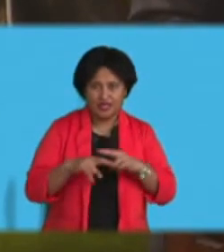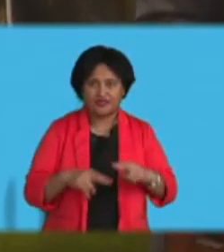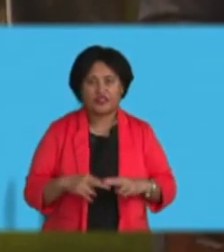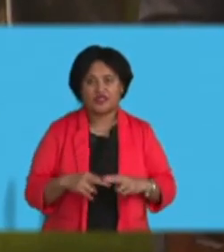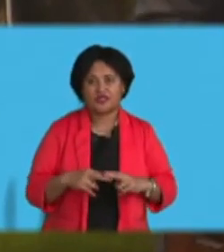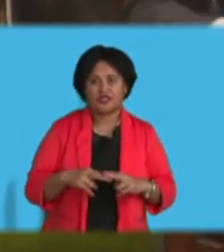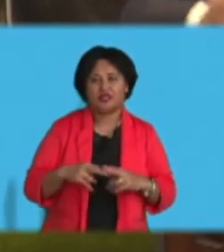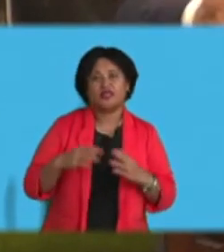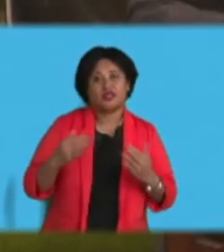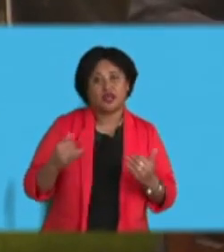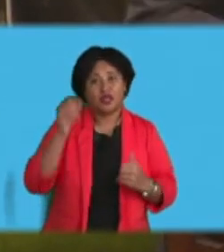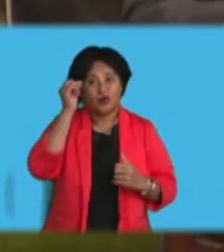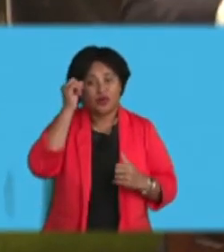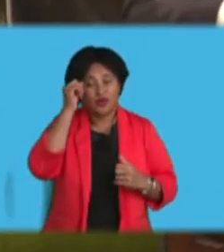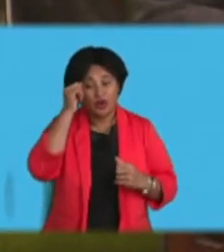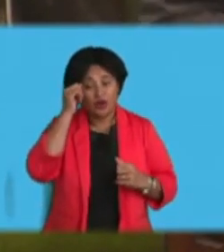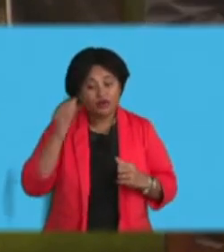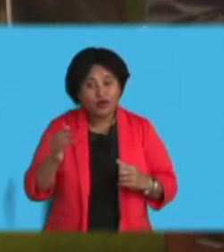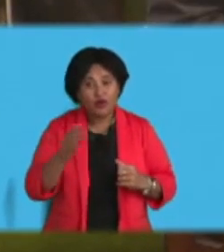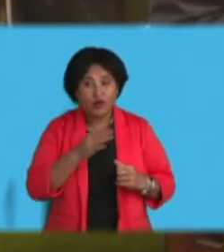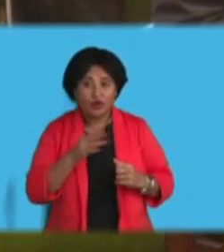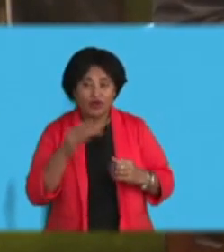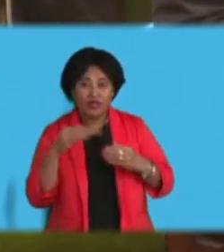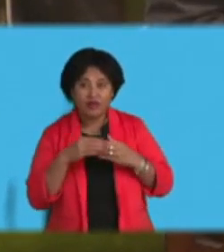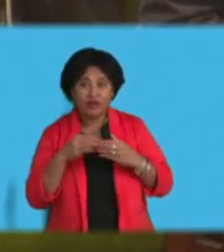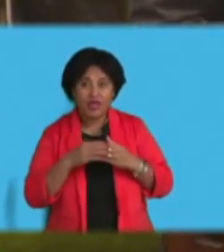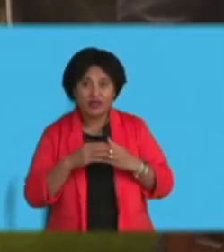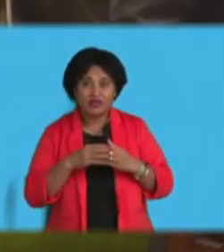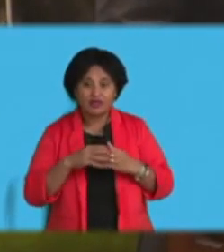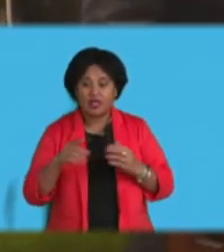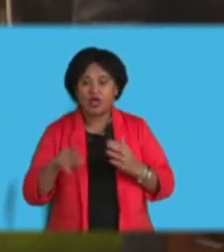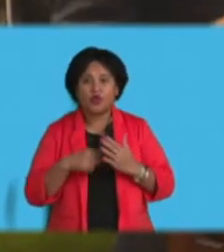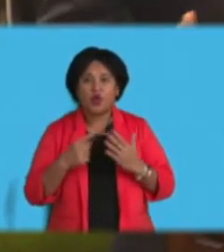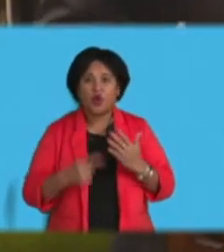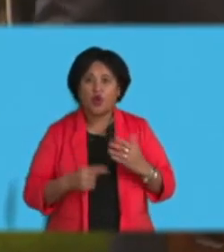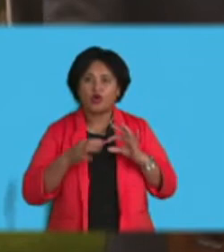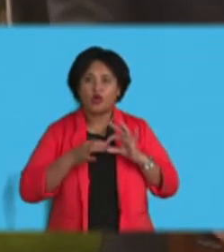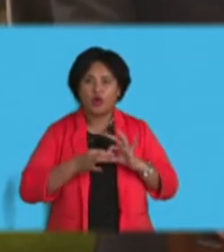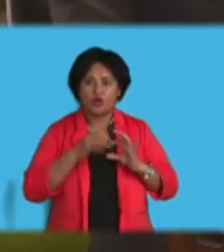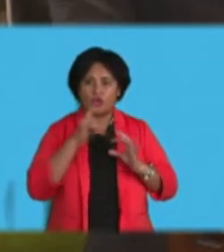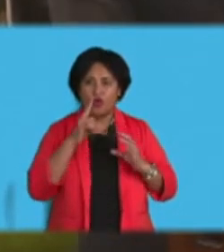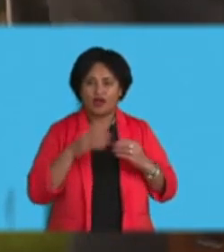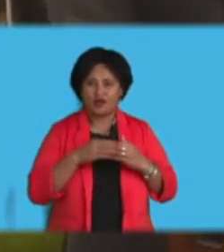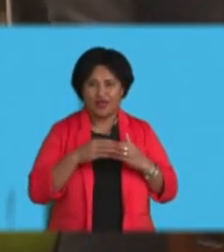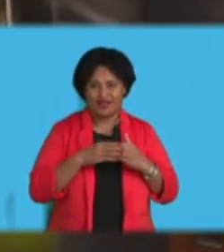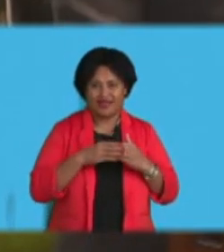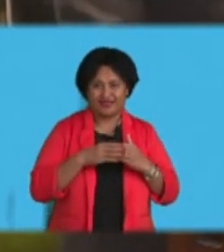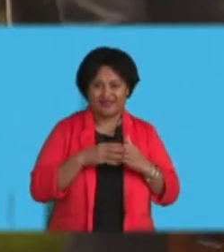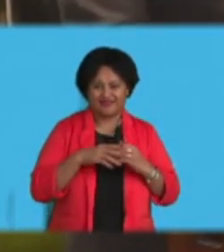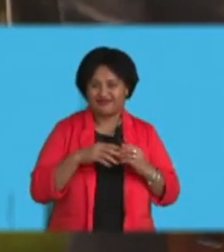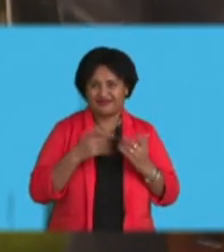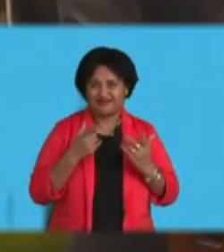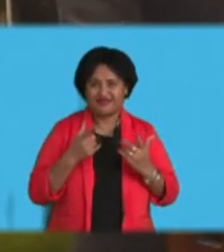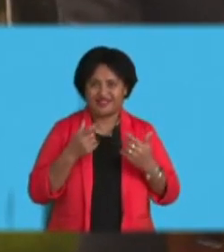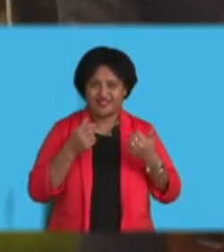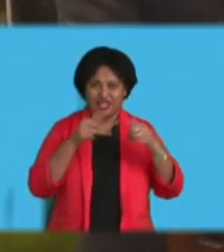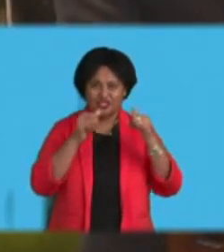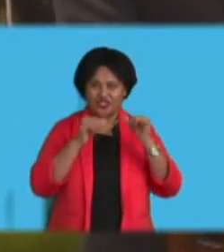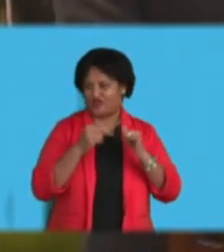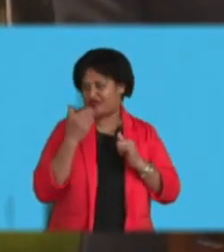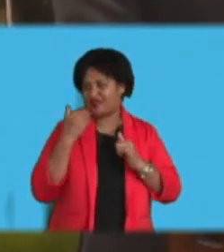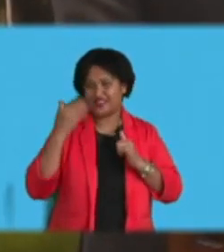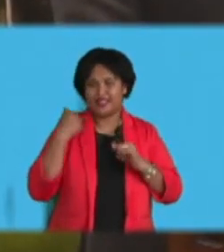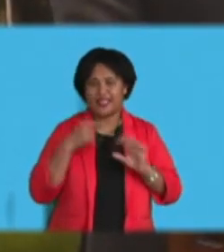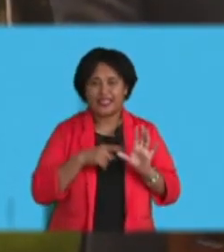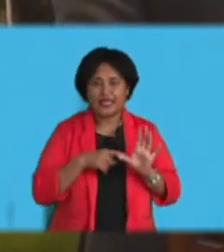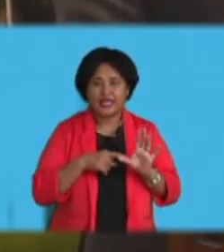that out of the 6 banks, we now only have one Fijian commercially owned bank, which has come to fruition only in the last few years. And of course, the